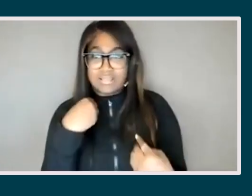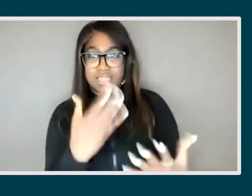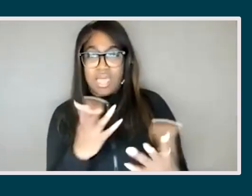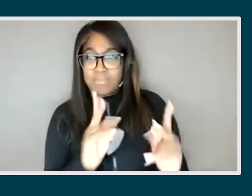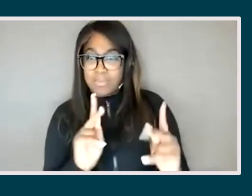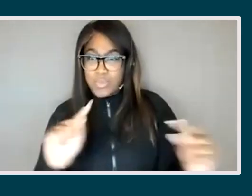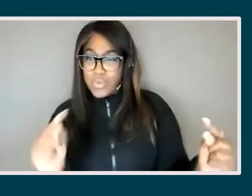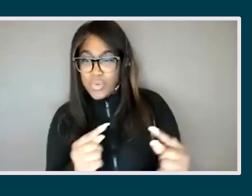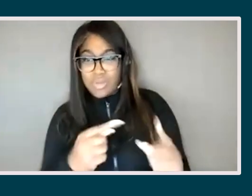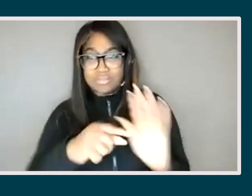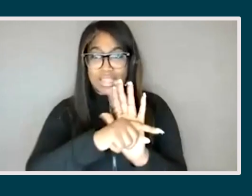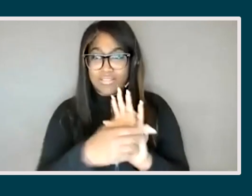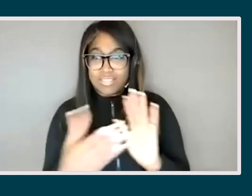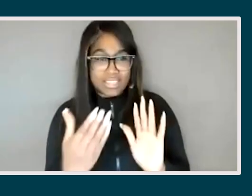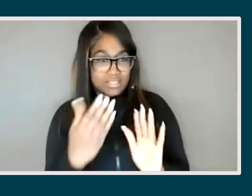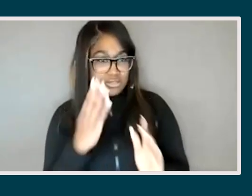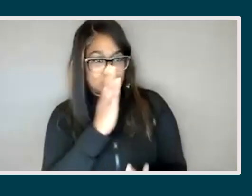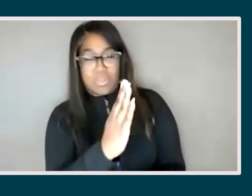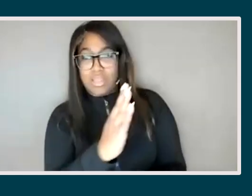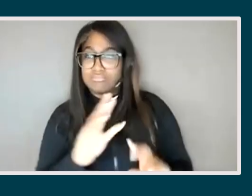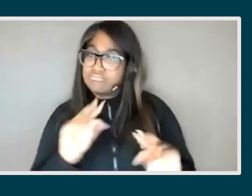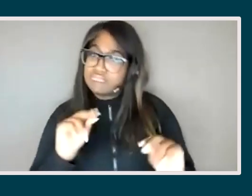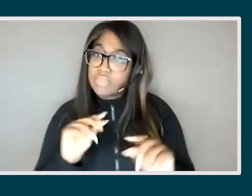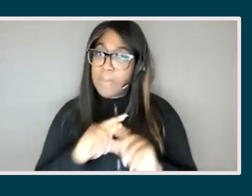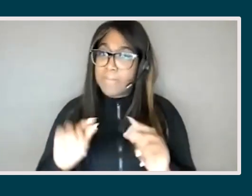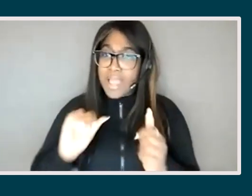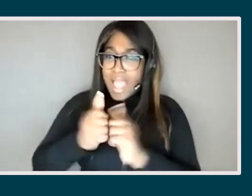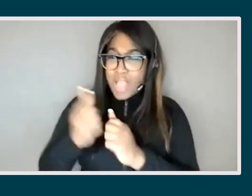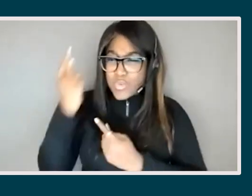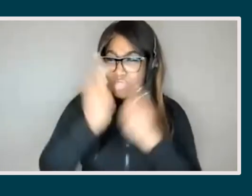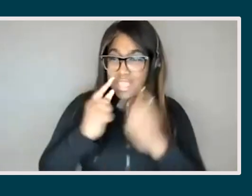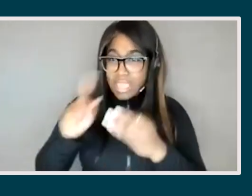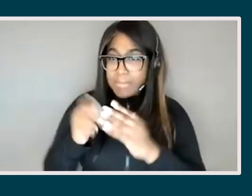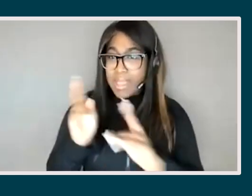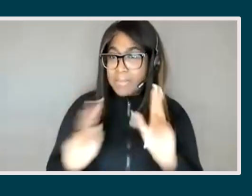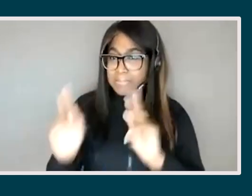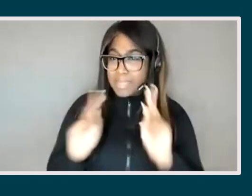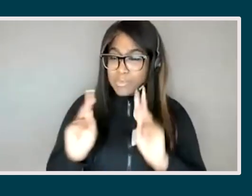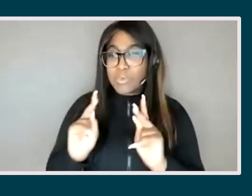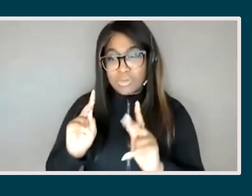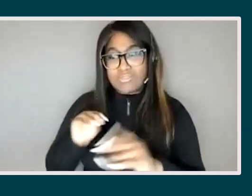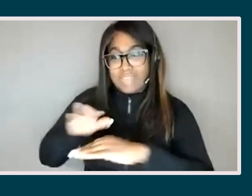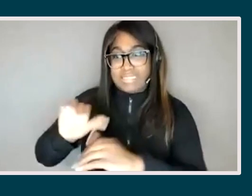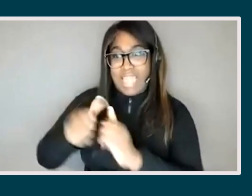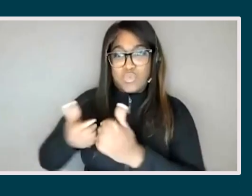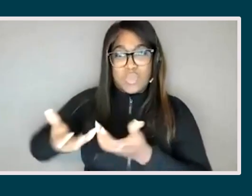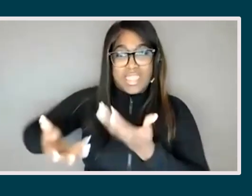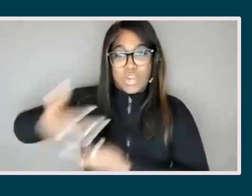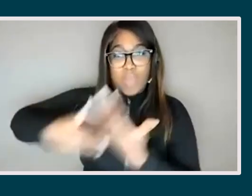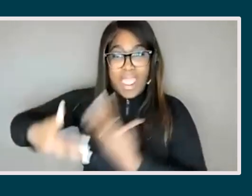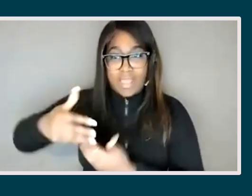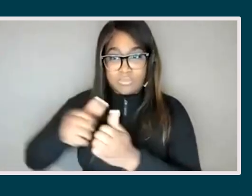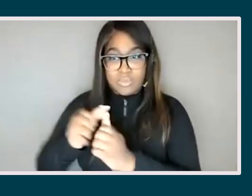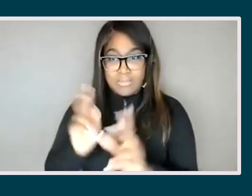but the way that you think about people impacts how you interact with them, whether you realize it or not. and the things you say to your friends